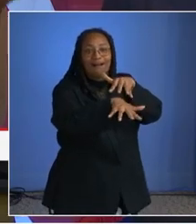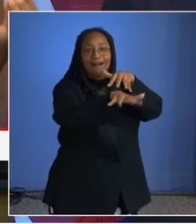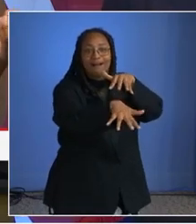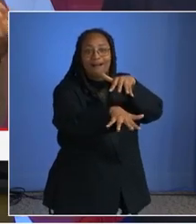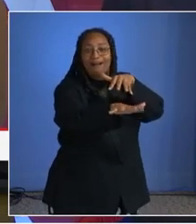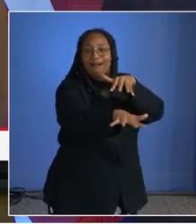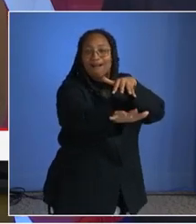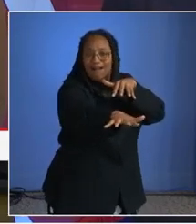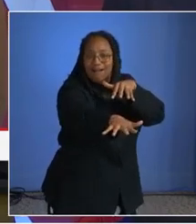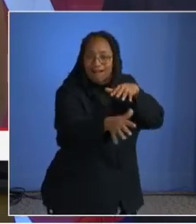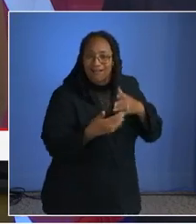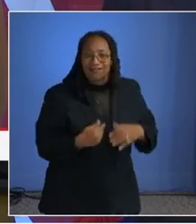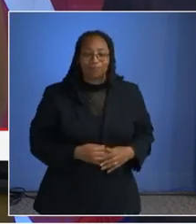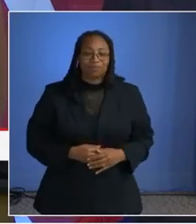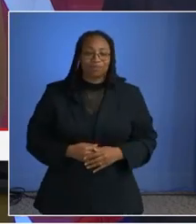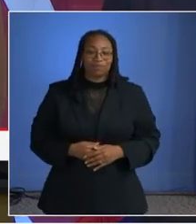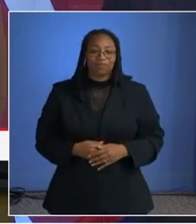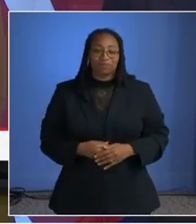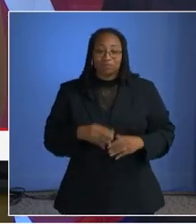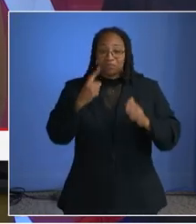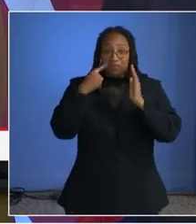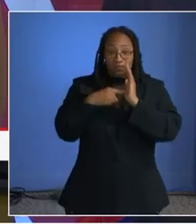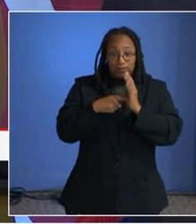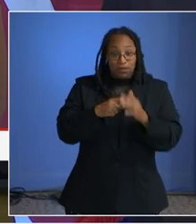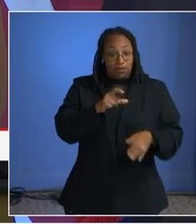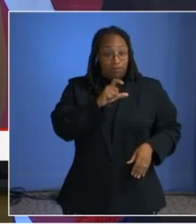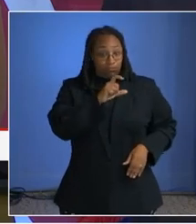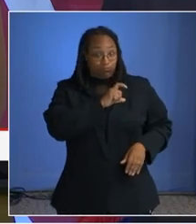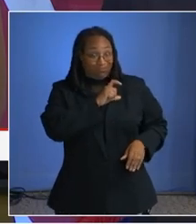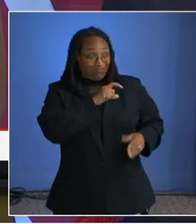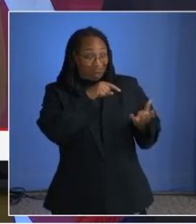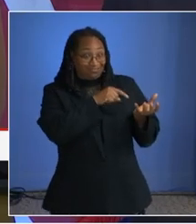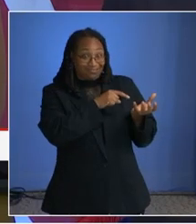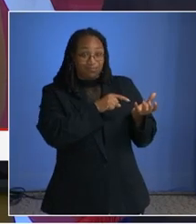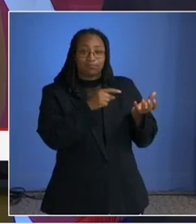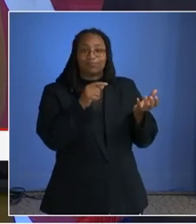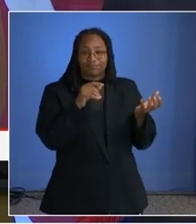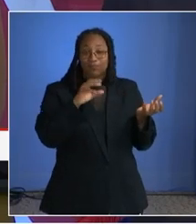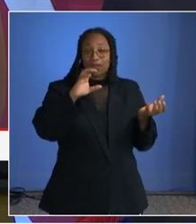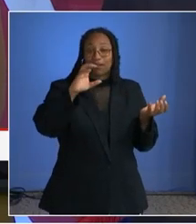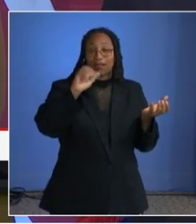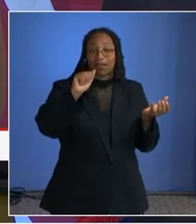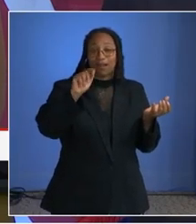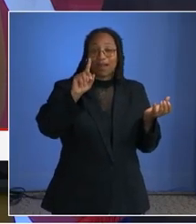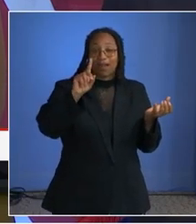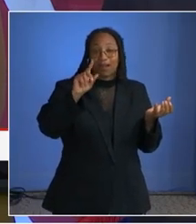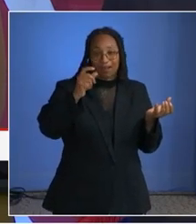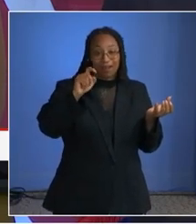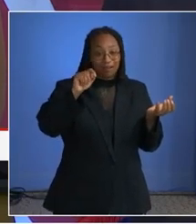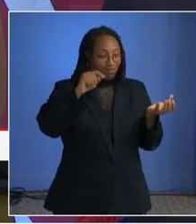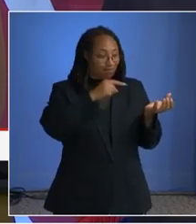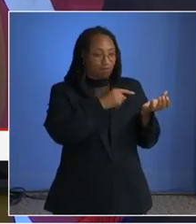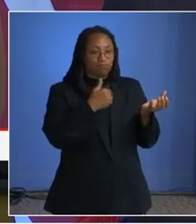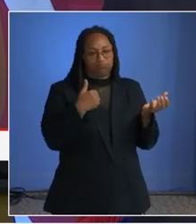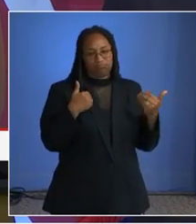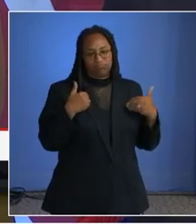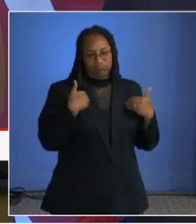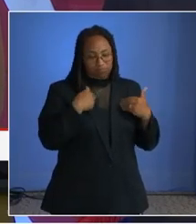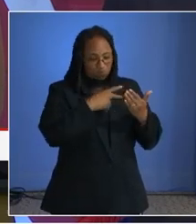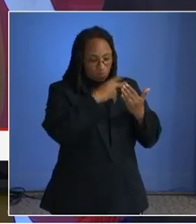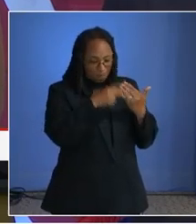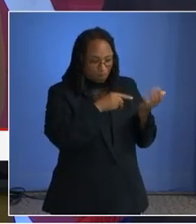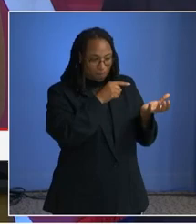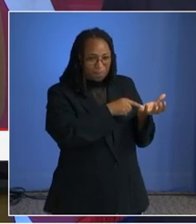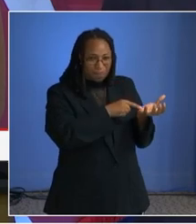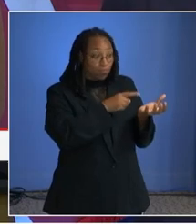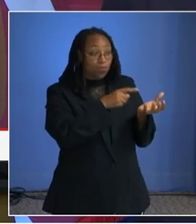100 to 150. And so we're really investing there because we think that's a long-term strategy. For cadet school, for the paramedic